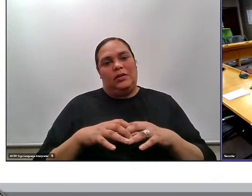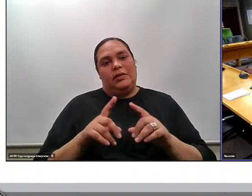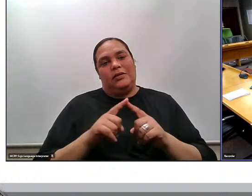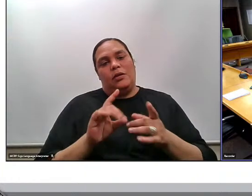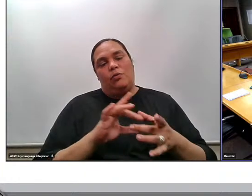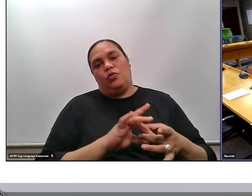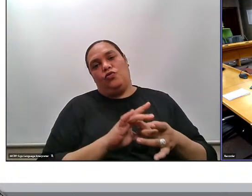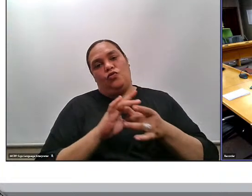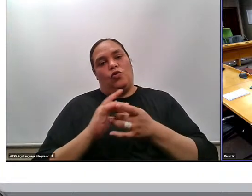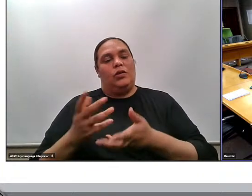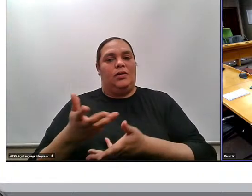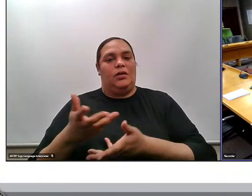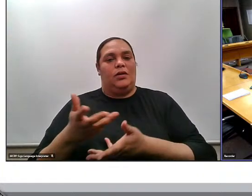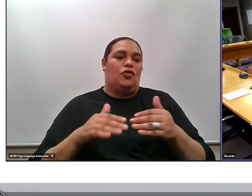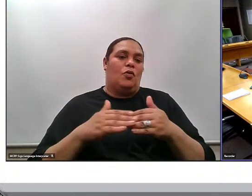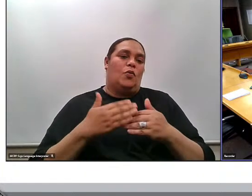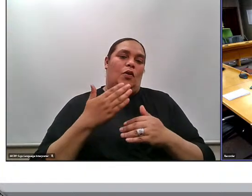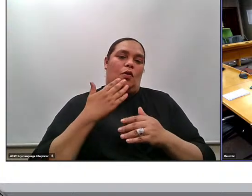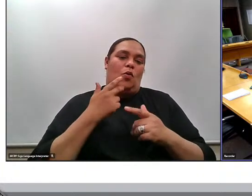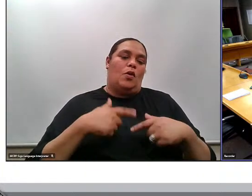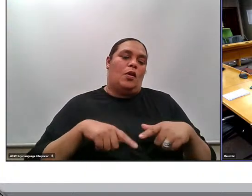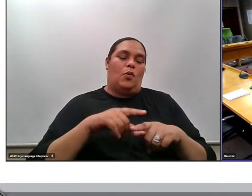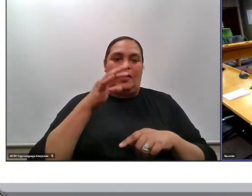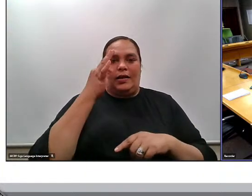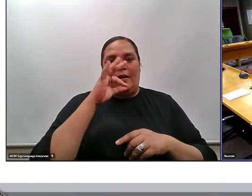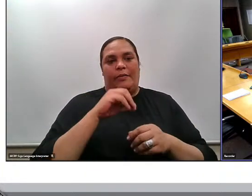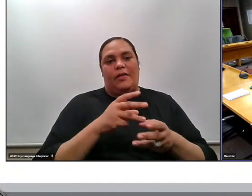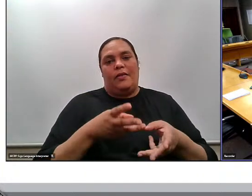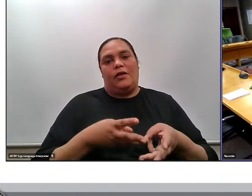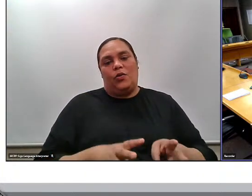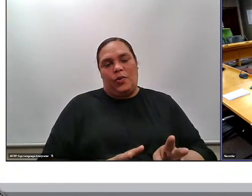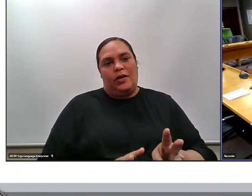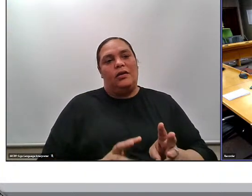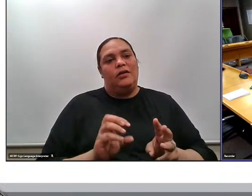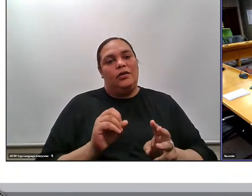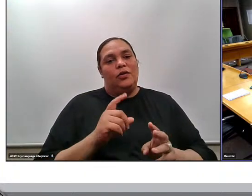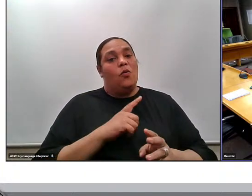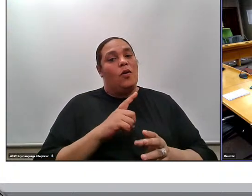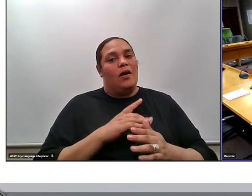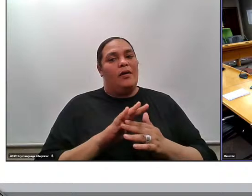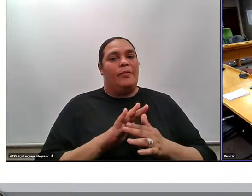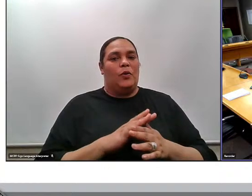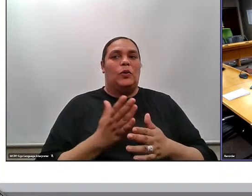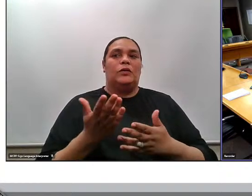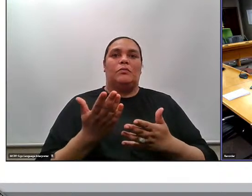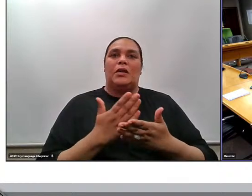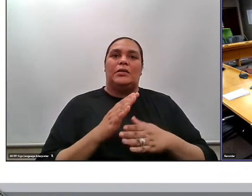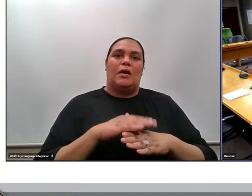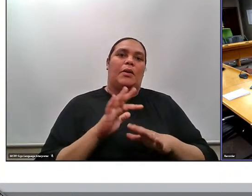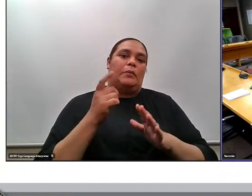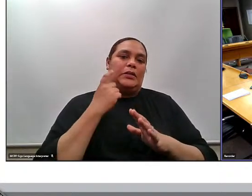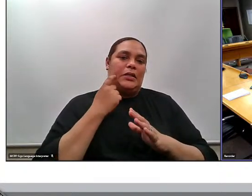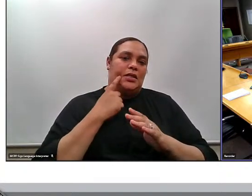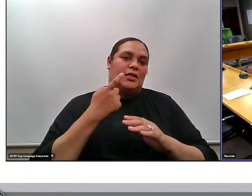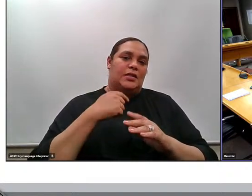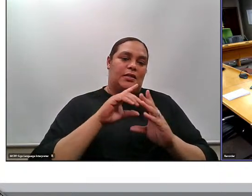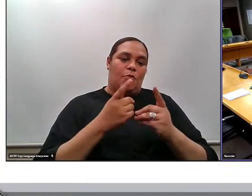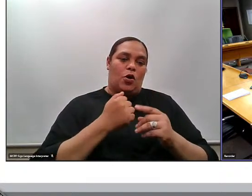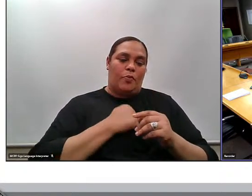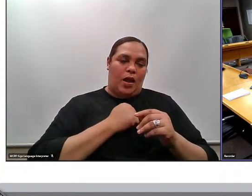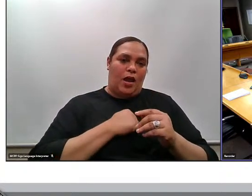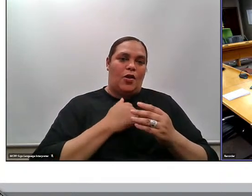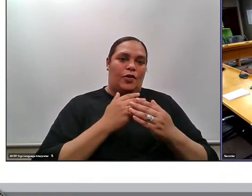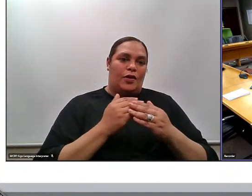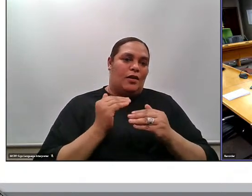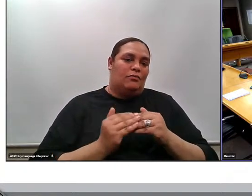joint engagement with local government in this regard, because sometimes it's very easy for our department to be ahead